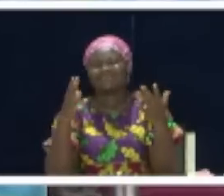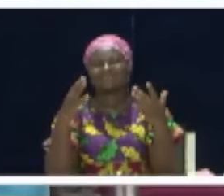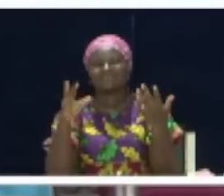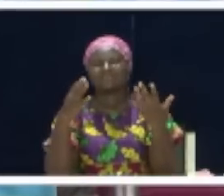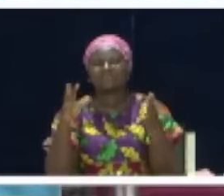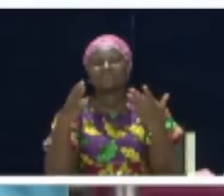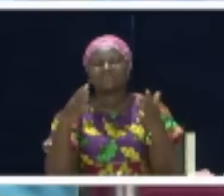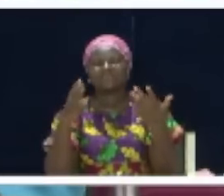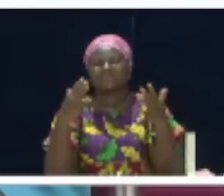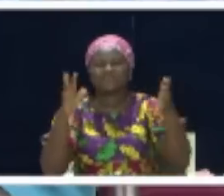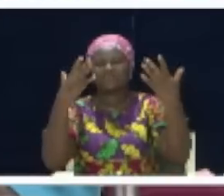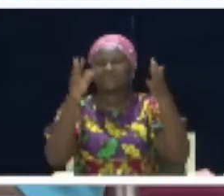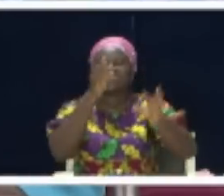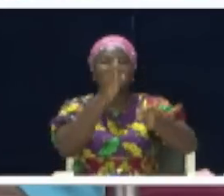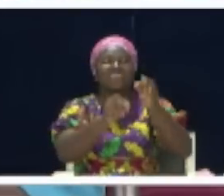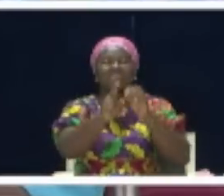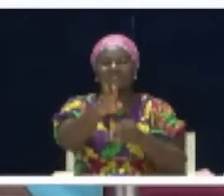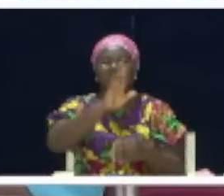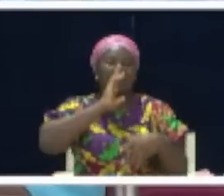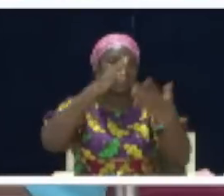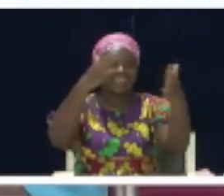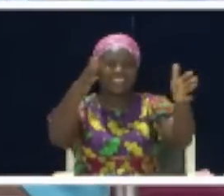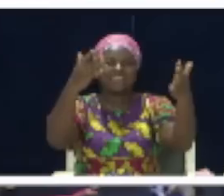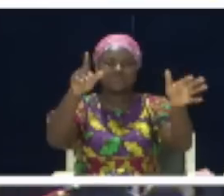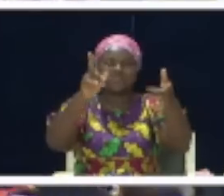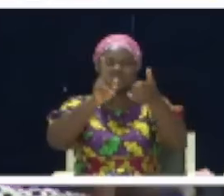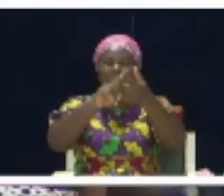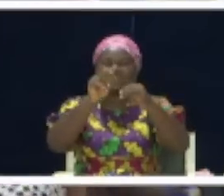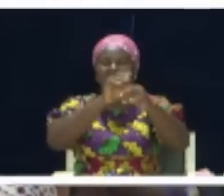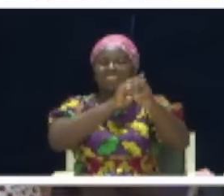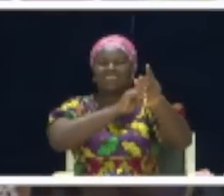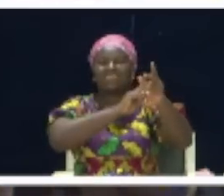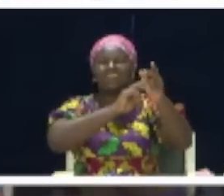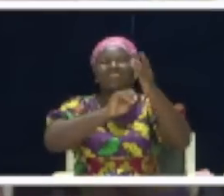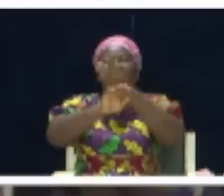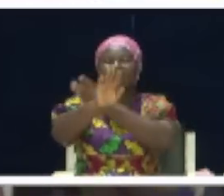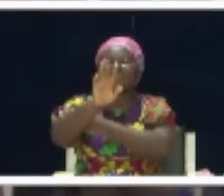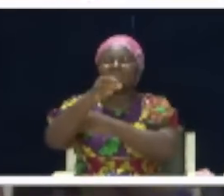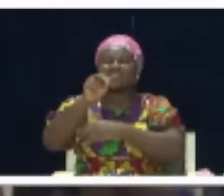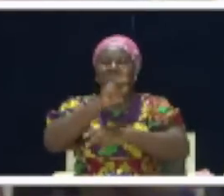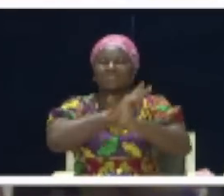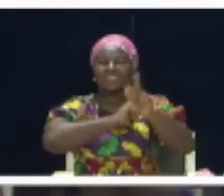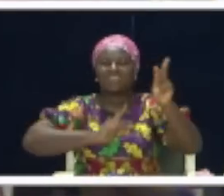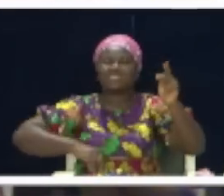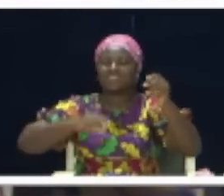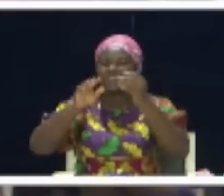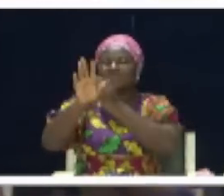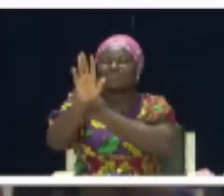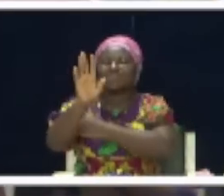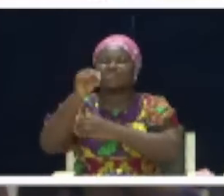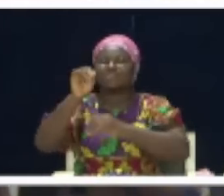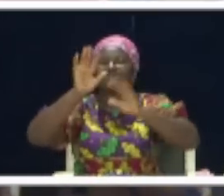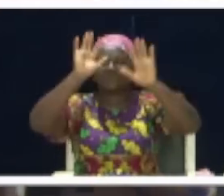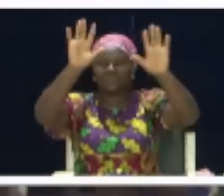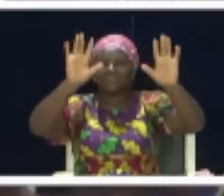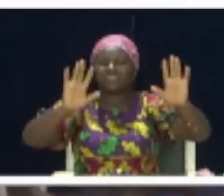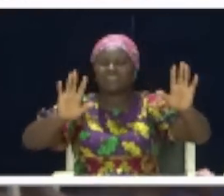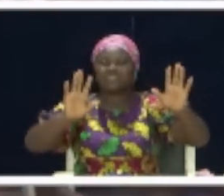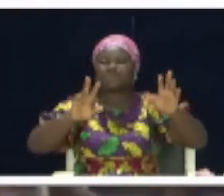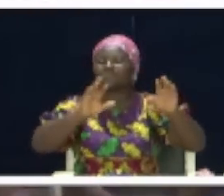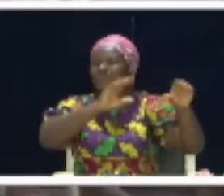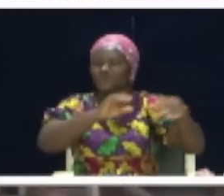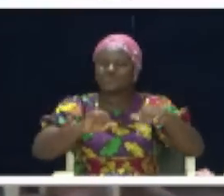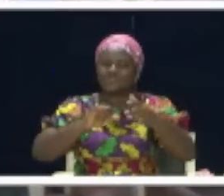Now, if you are clapping for the God of faith, God of wonders, do it very